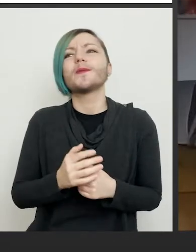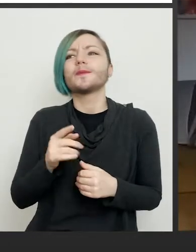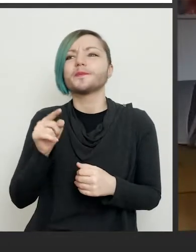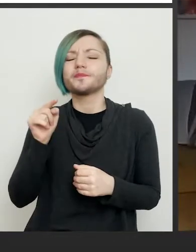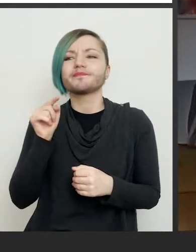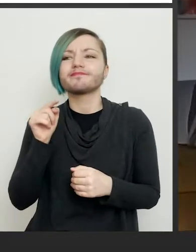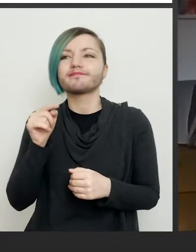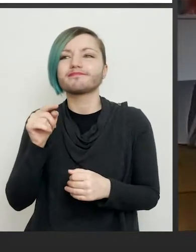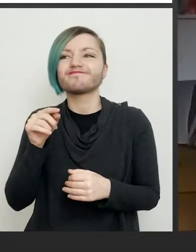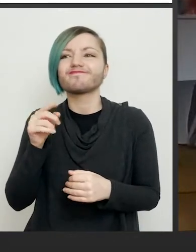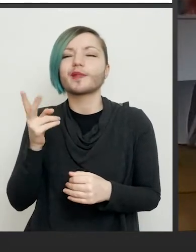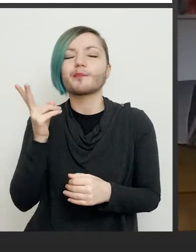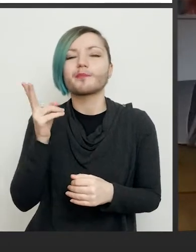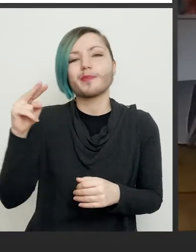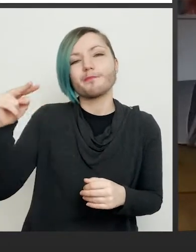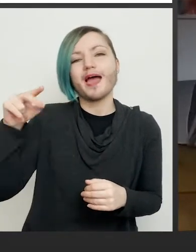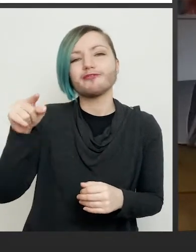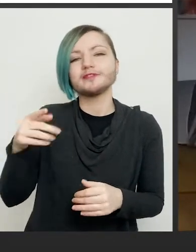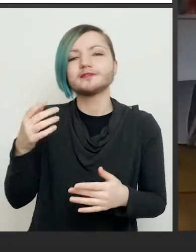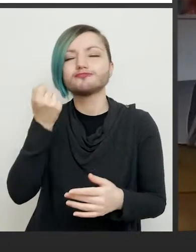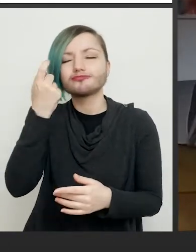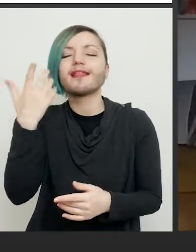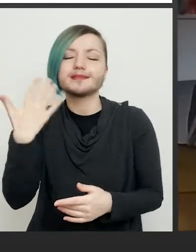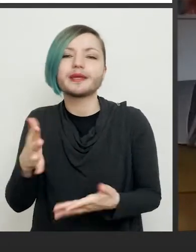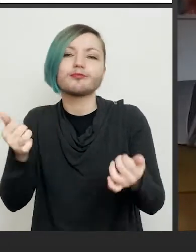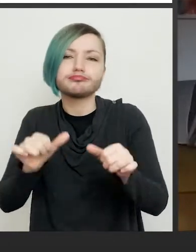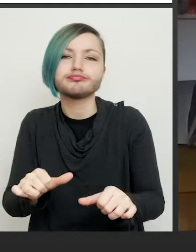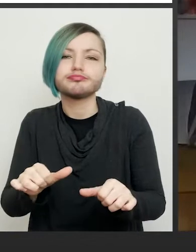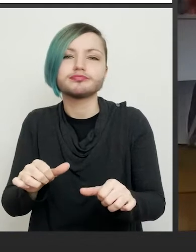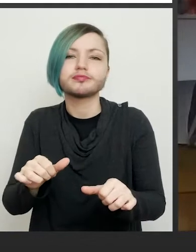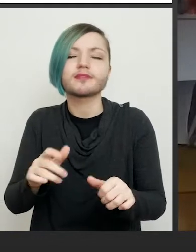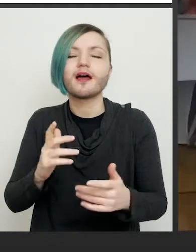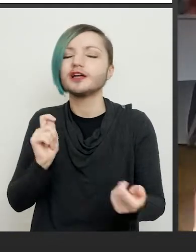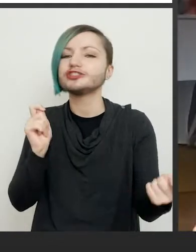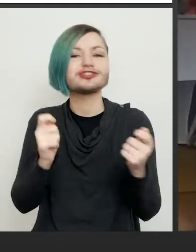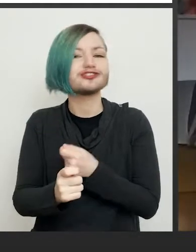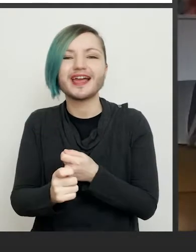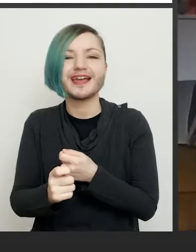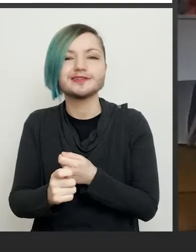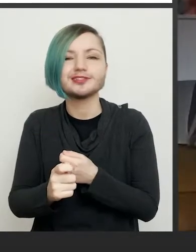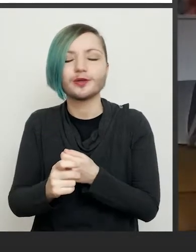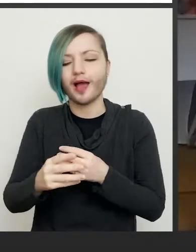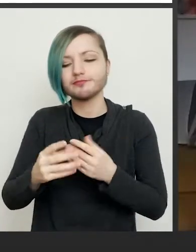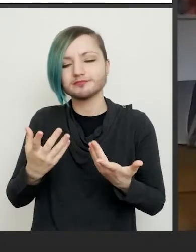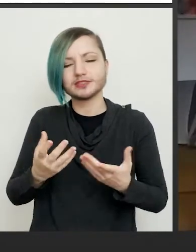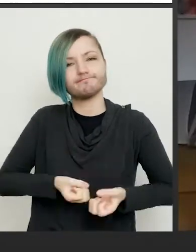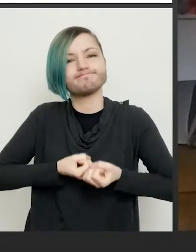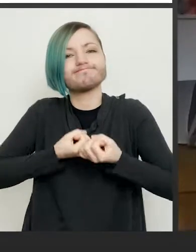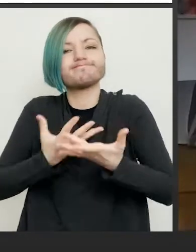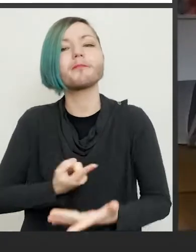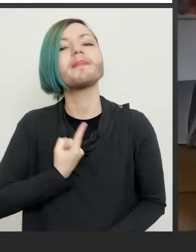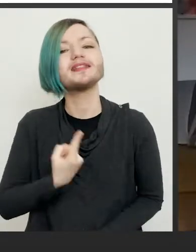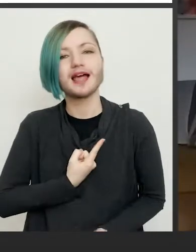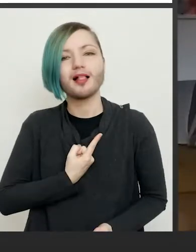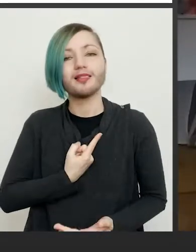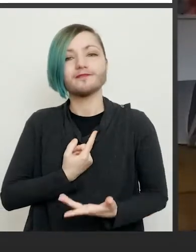parents realized eventually, that I wasn't necessarily changing as a person. I was sort of more coming into my own, and I was, you know, becoming who